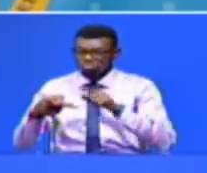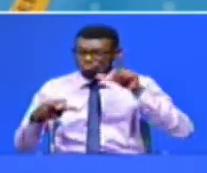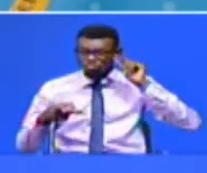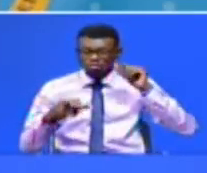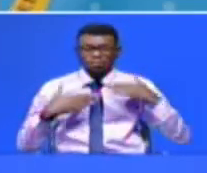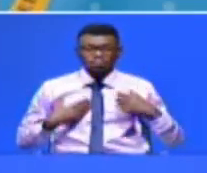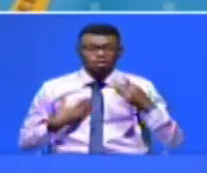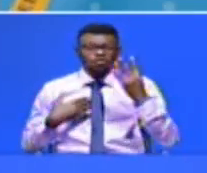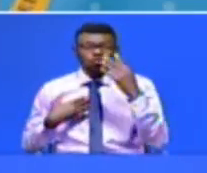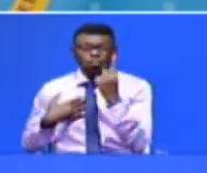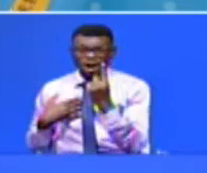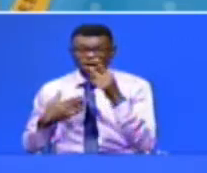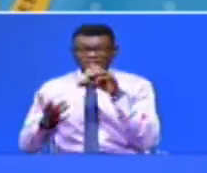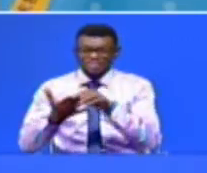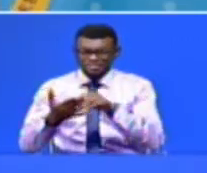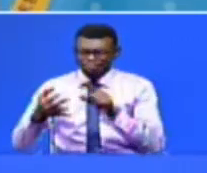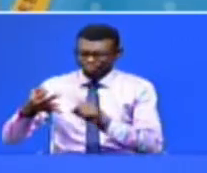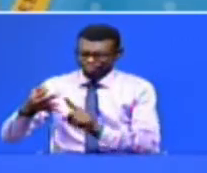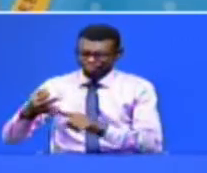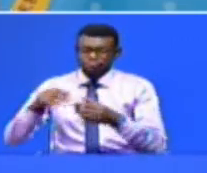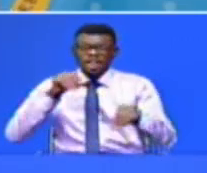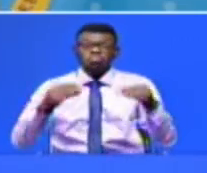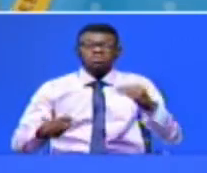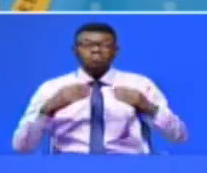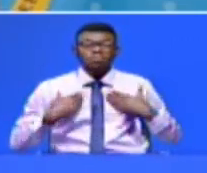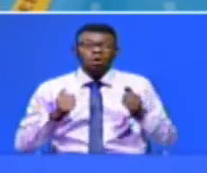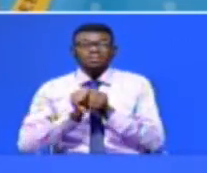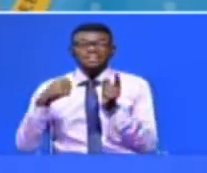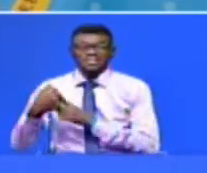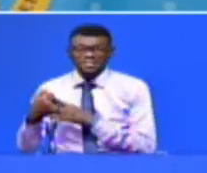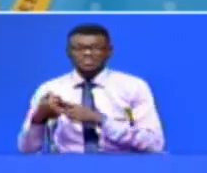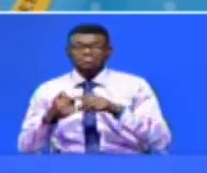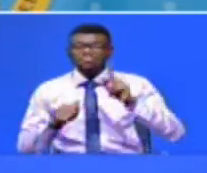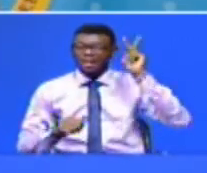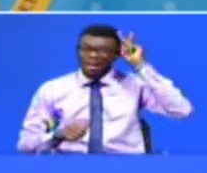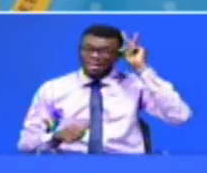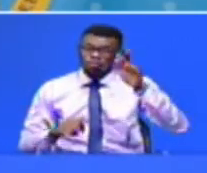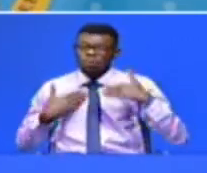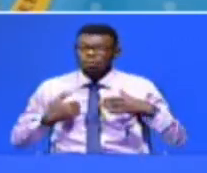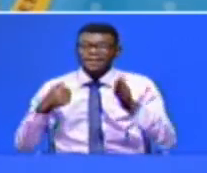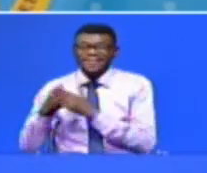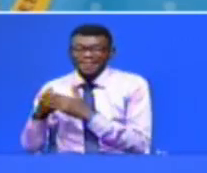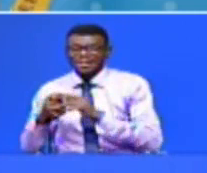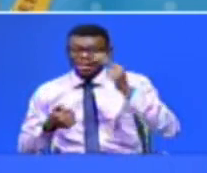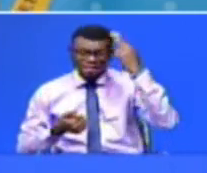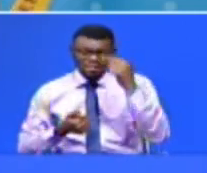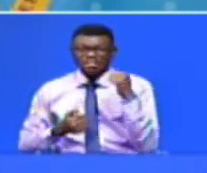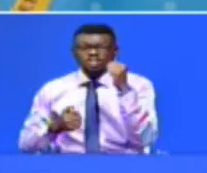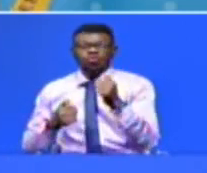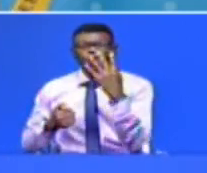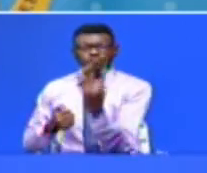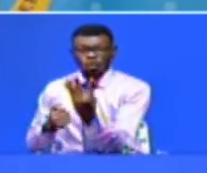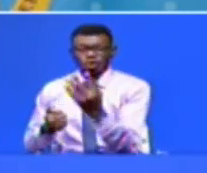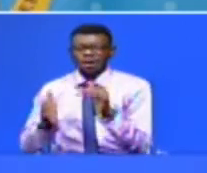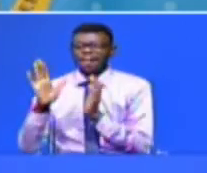41 cases. Busia, 16. Kiambu, 9. Kajiado, 4.